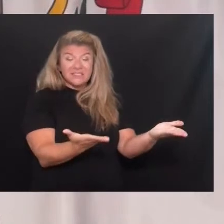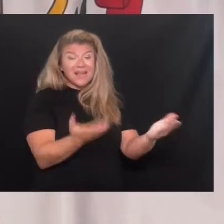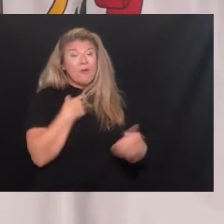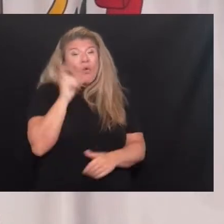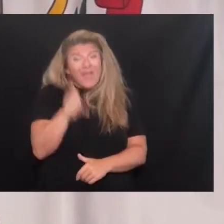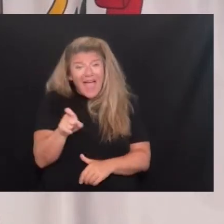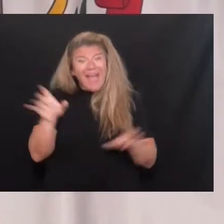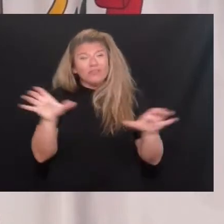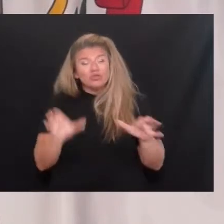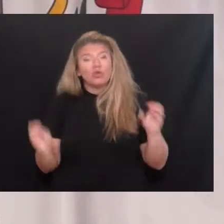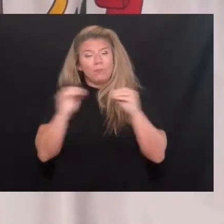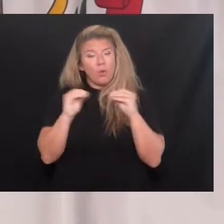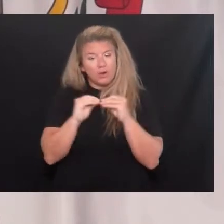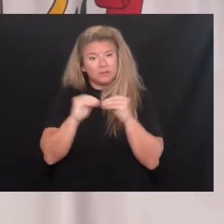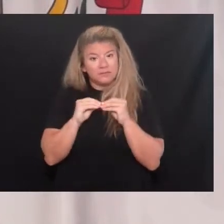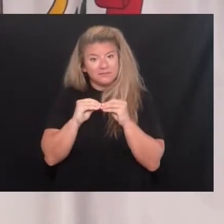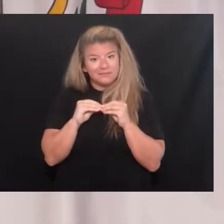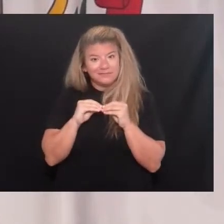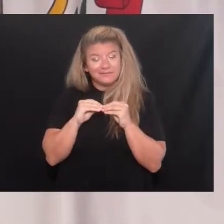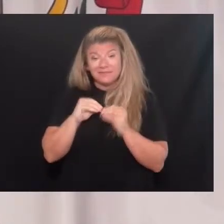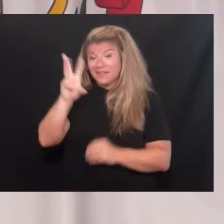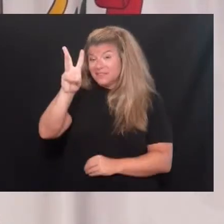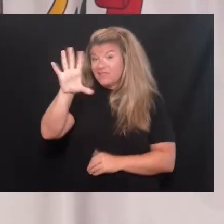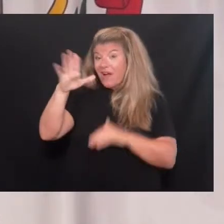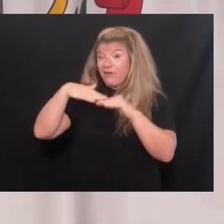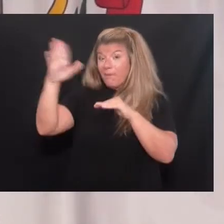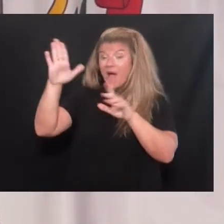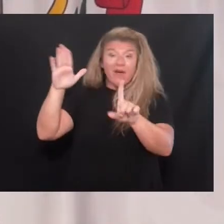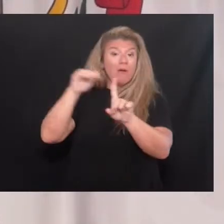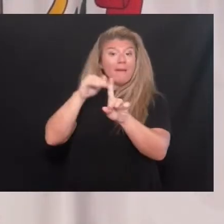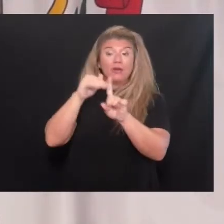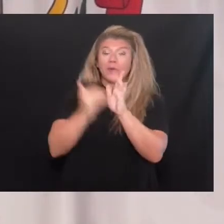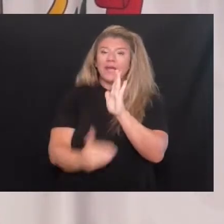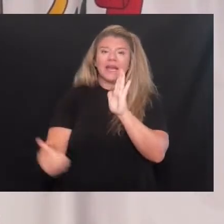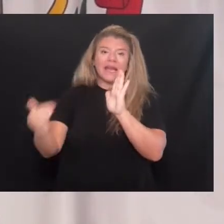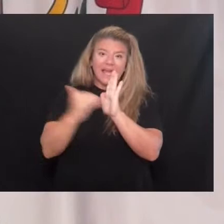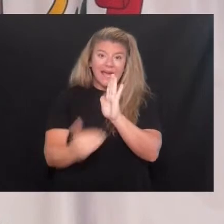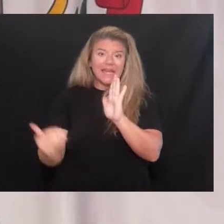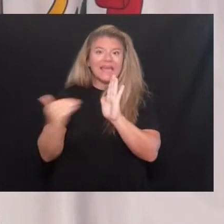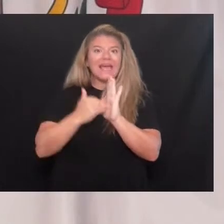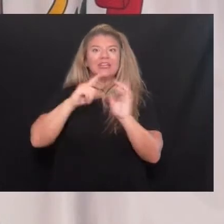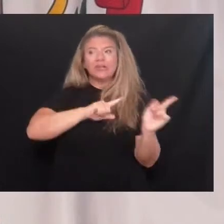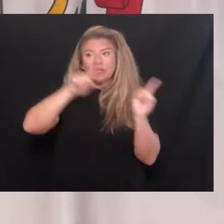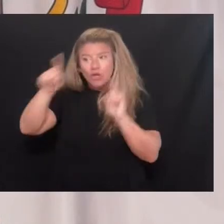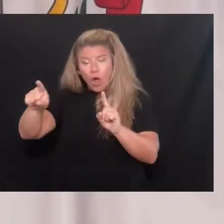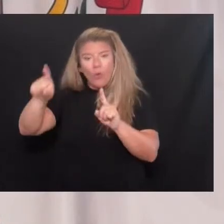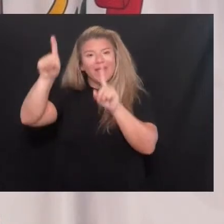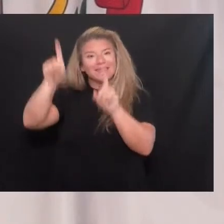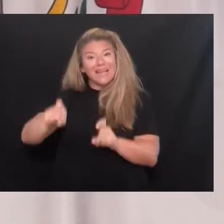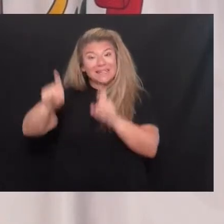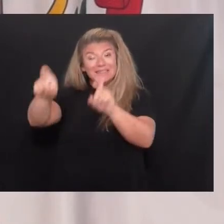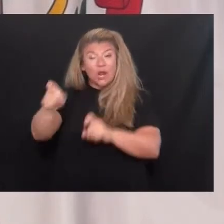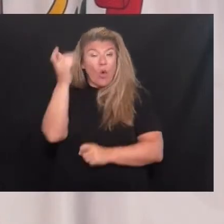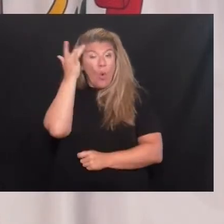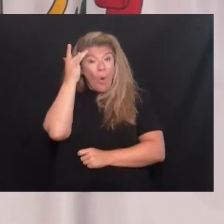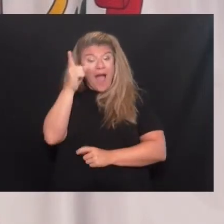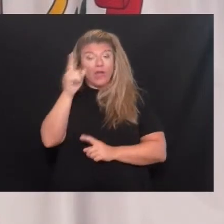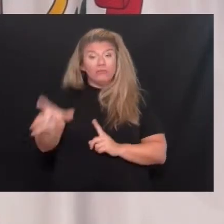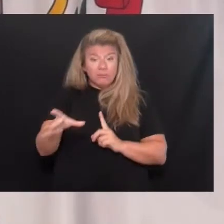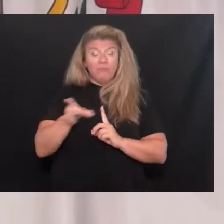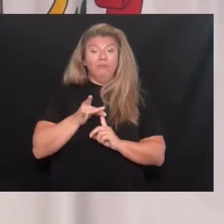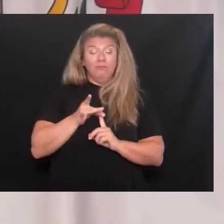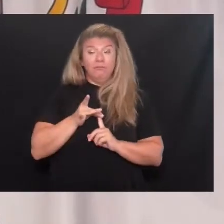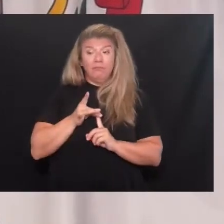more. If you're 65 and above, I remind you all the time about going to get tested, because if we catch this early enough,